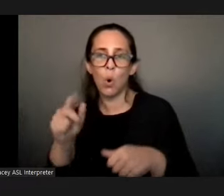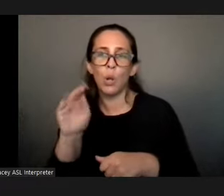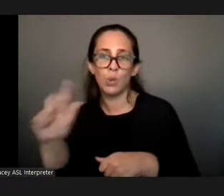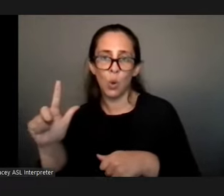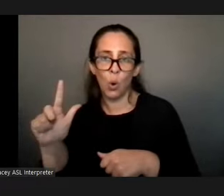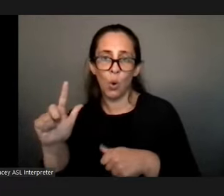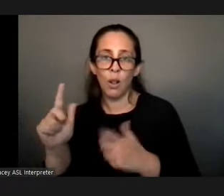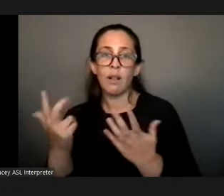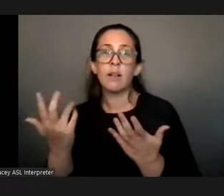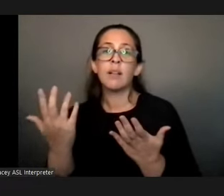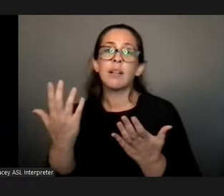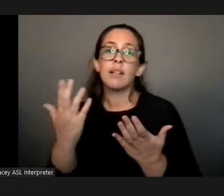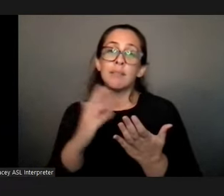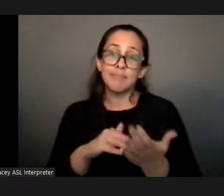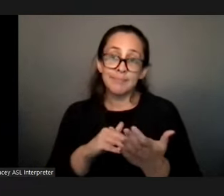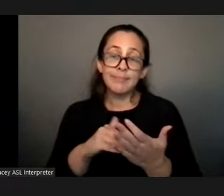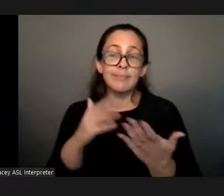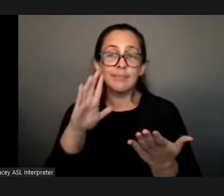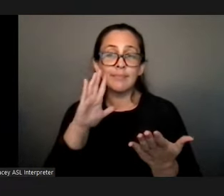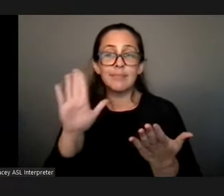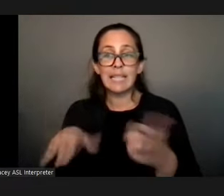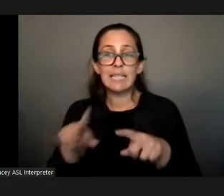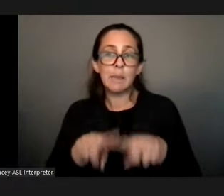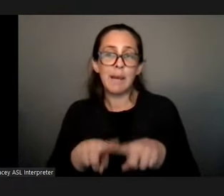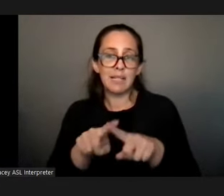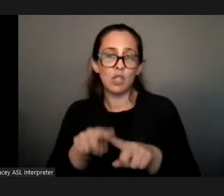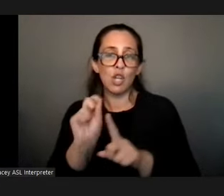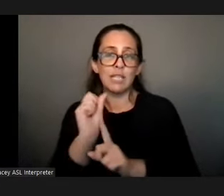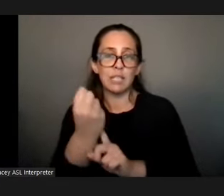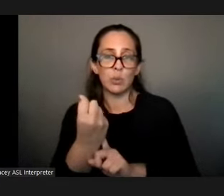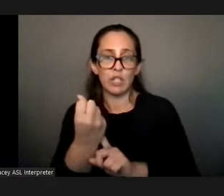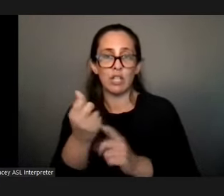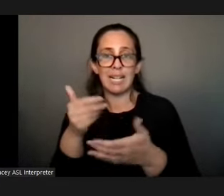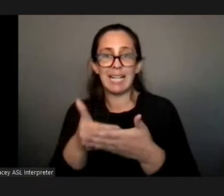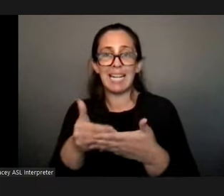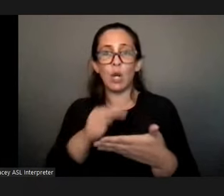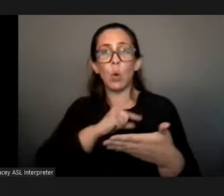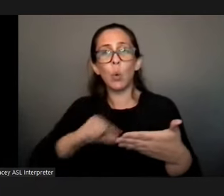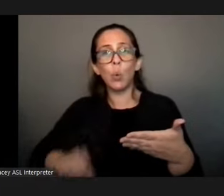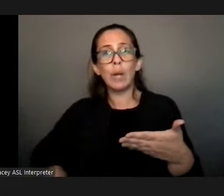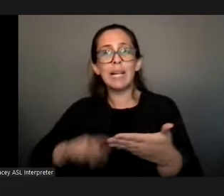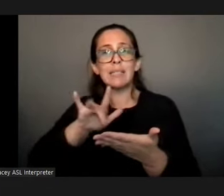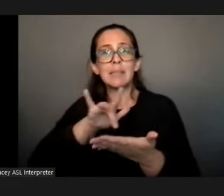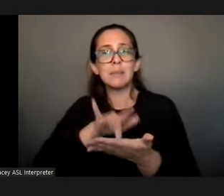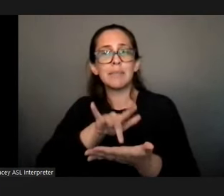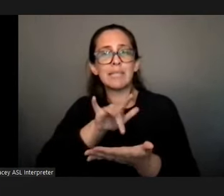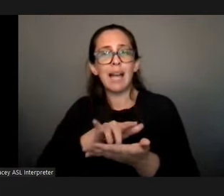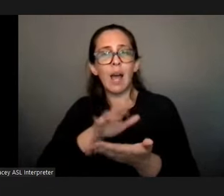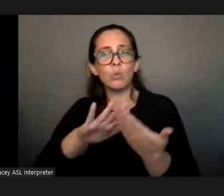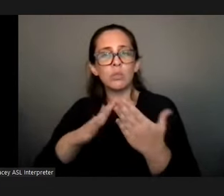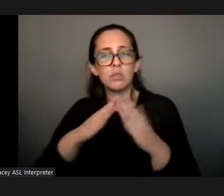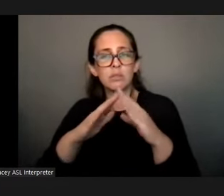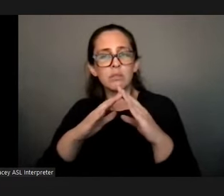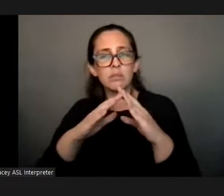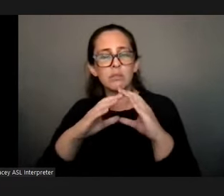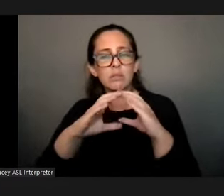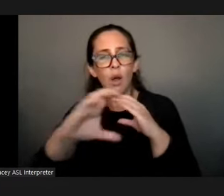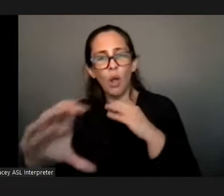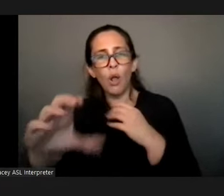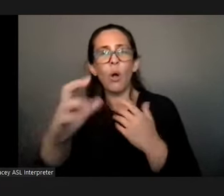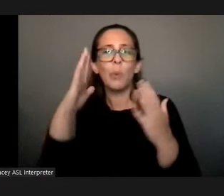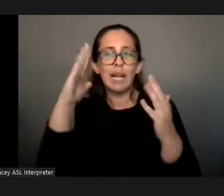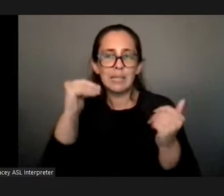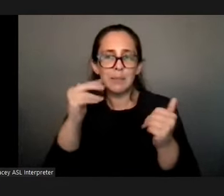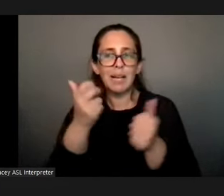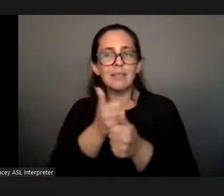Again, dependent upon scenario. Near the Queens Midtown Tunnel and the Hugh L. Carey Tunnel, we anticipate some traffic diversions on the